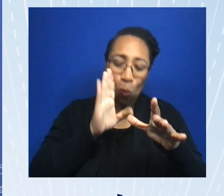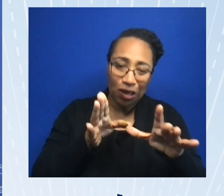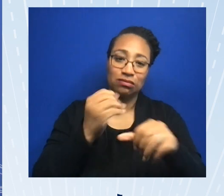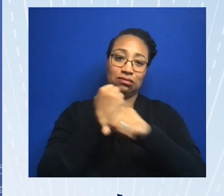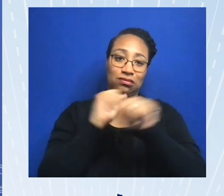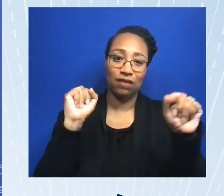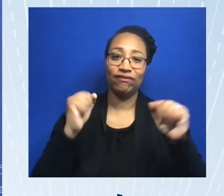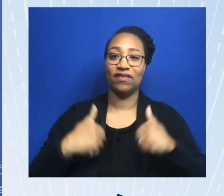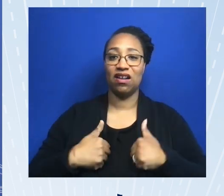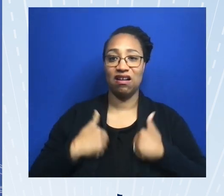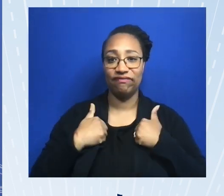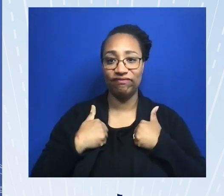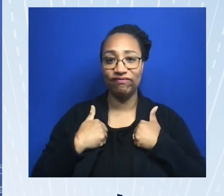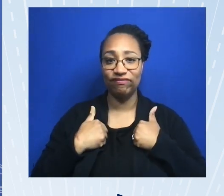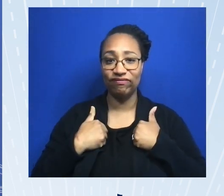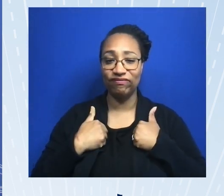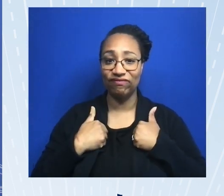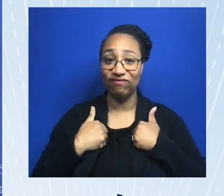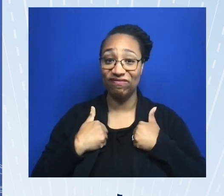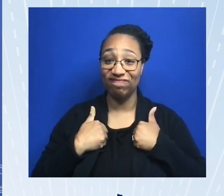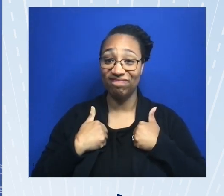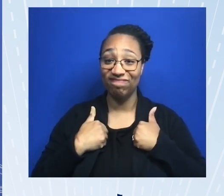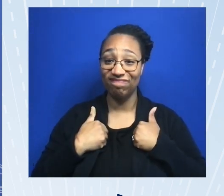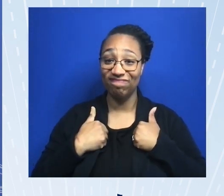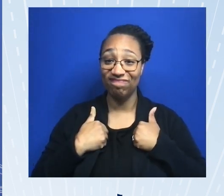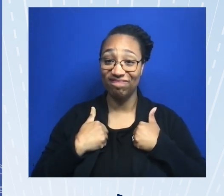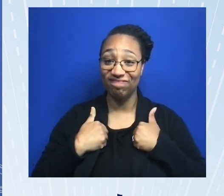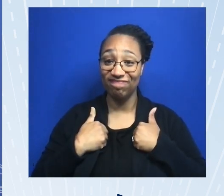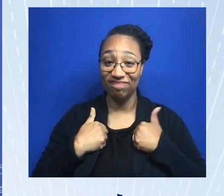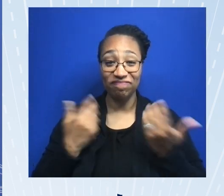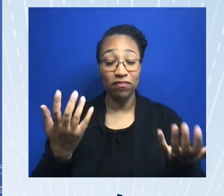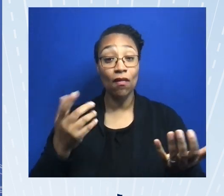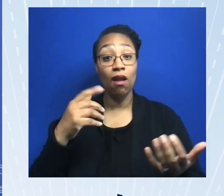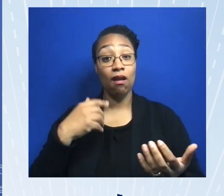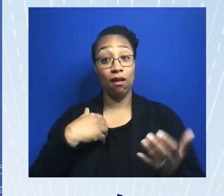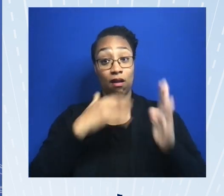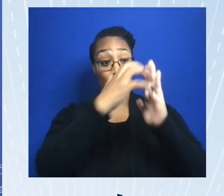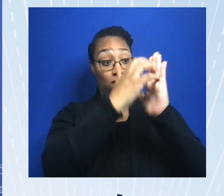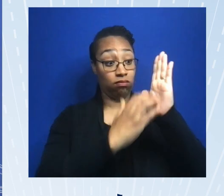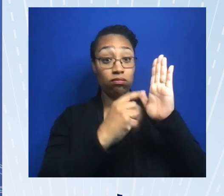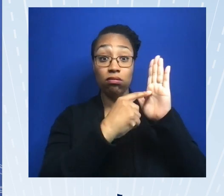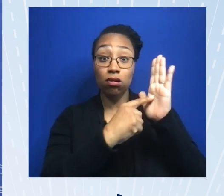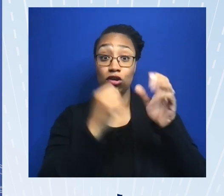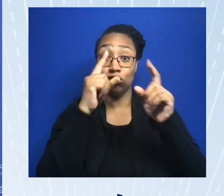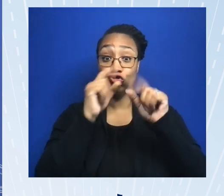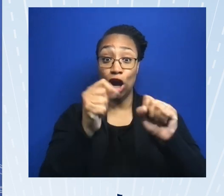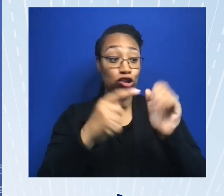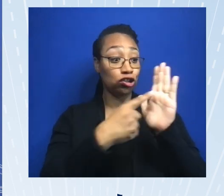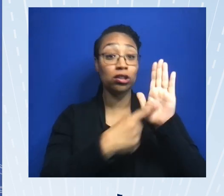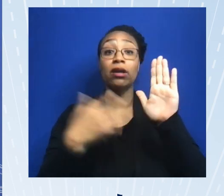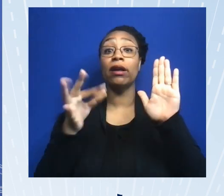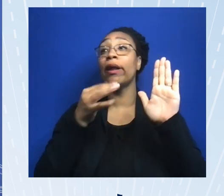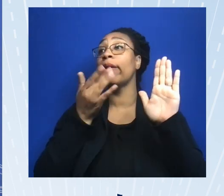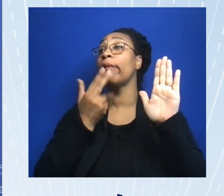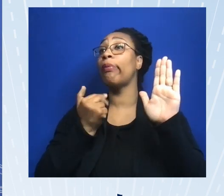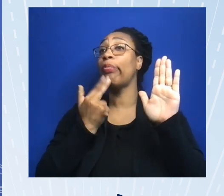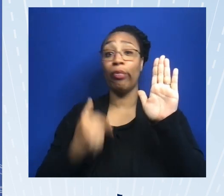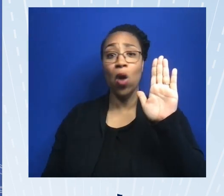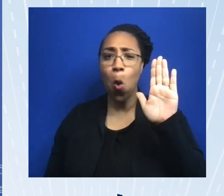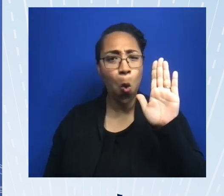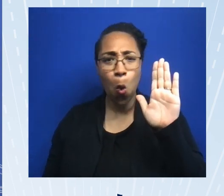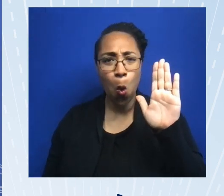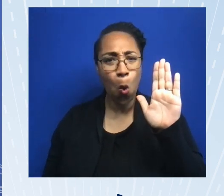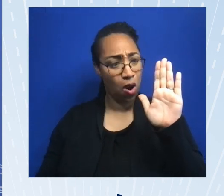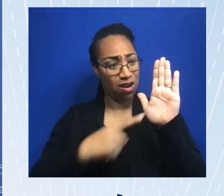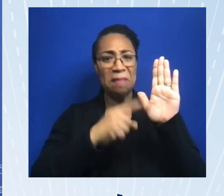are dedicated to its implementation. Anti-Semitism is a threat to Jewish communities and all Americans, and